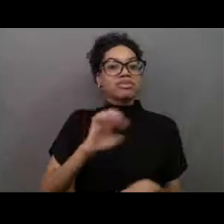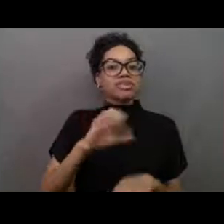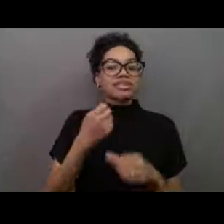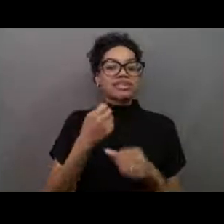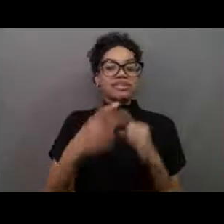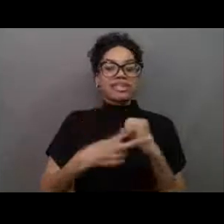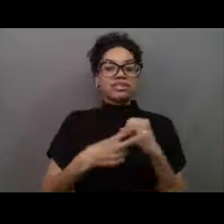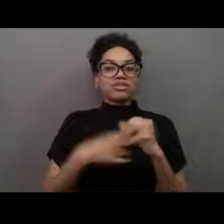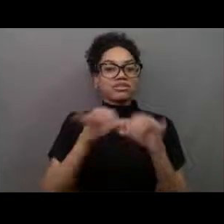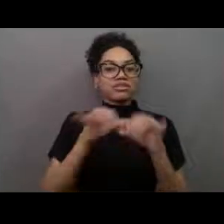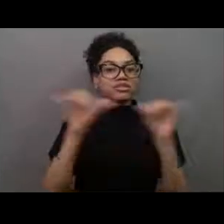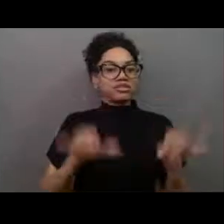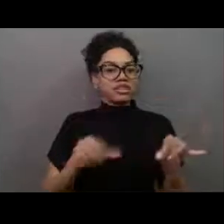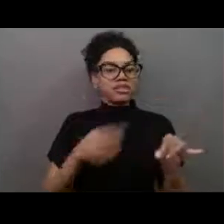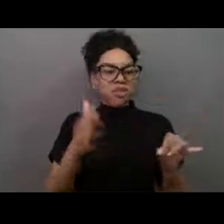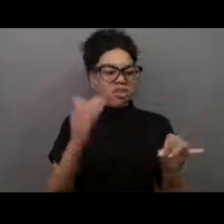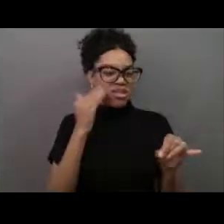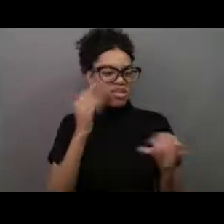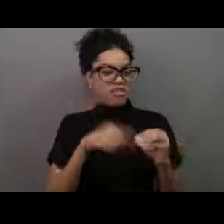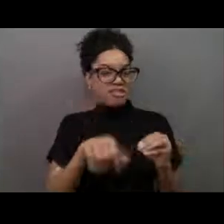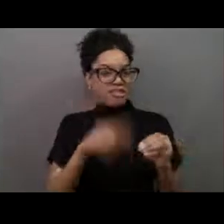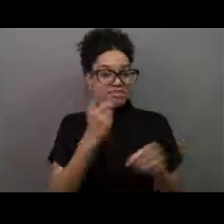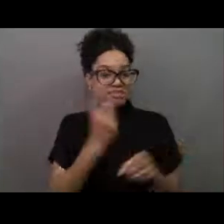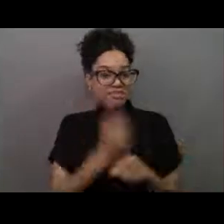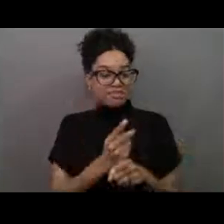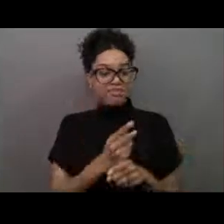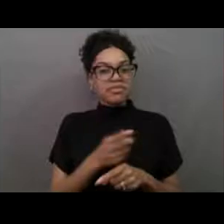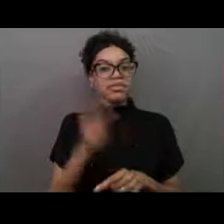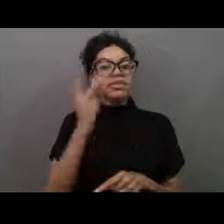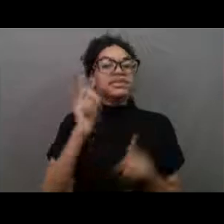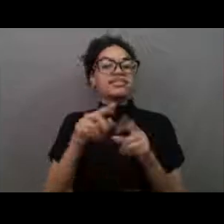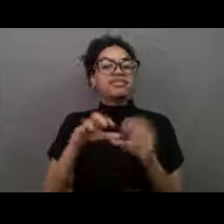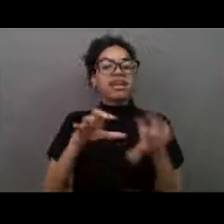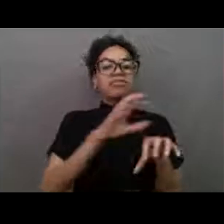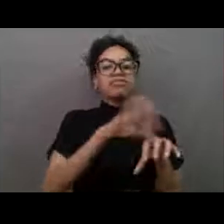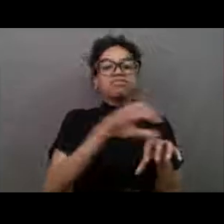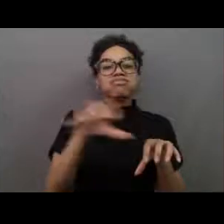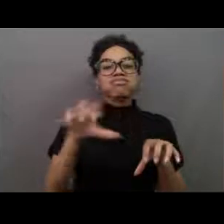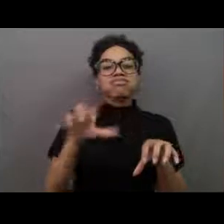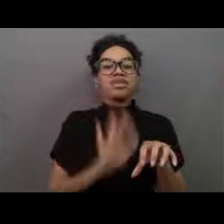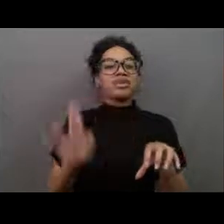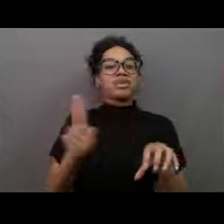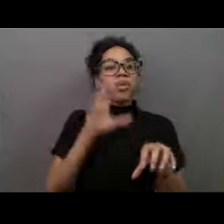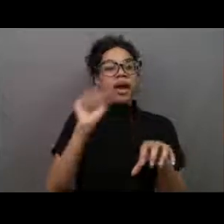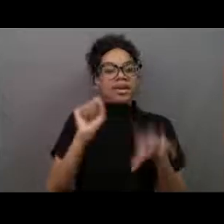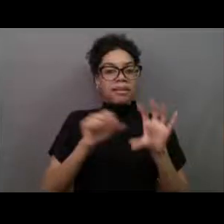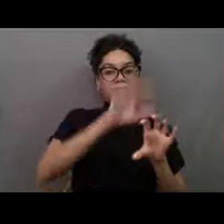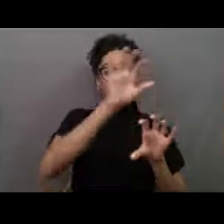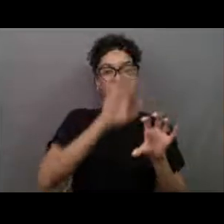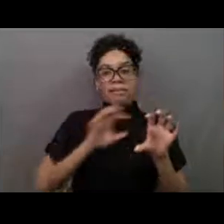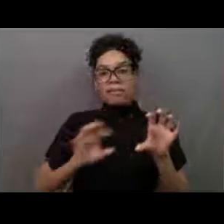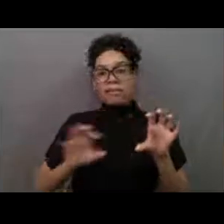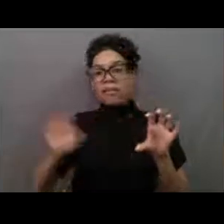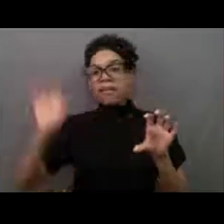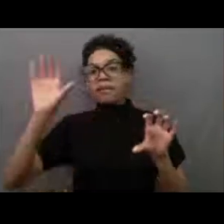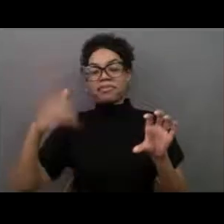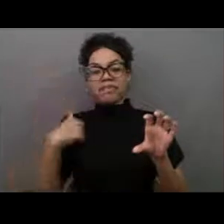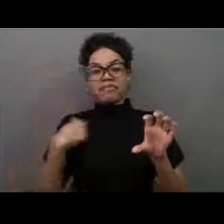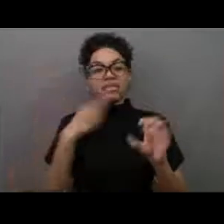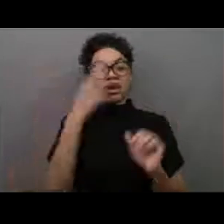Sanctuary System a little bit already. You'll see where all of our locations are around the continental United States, out near Hawaii, and down in the very